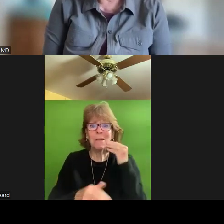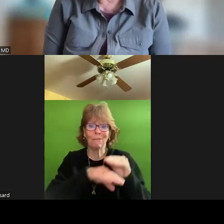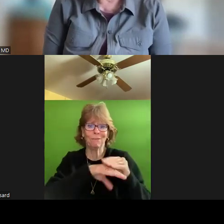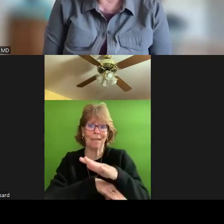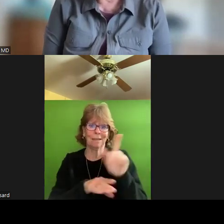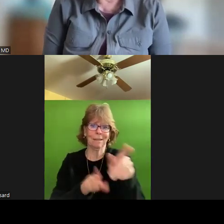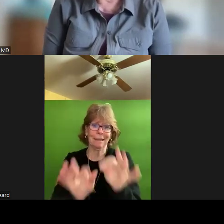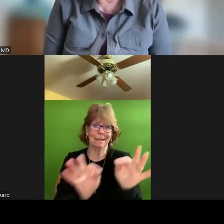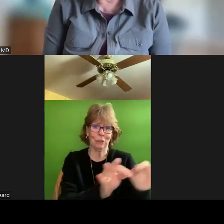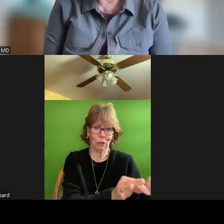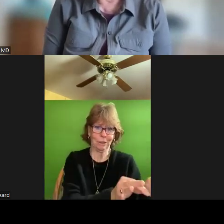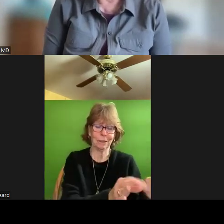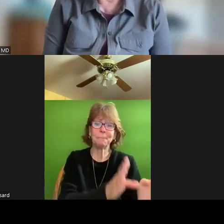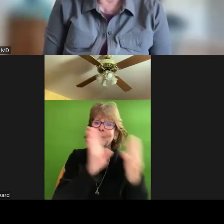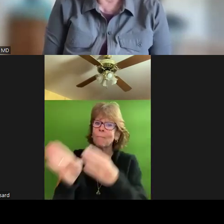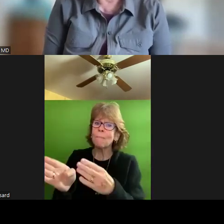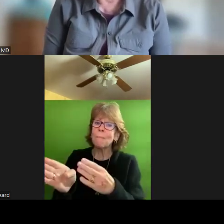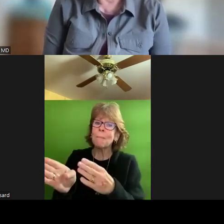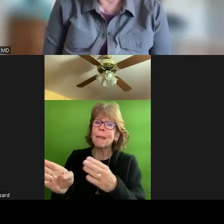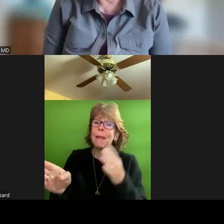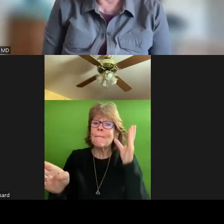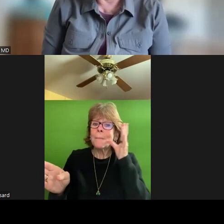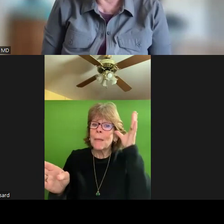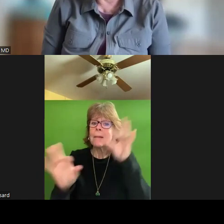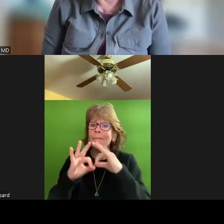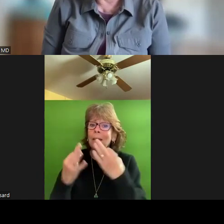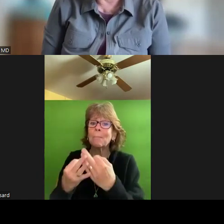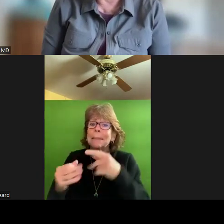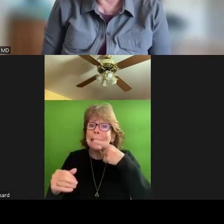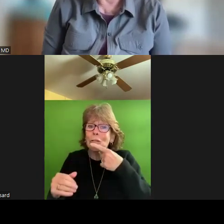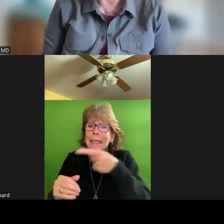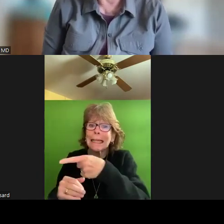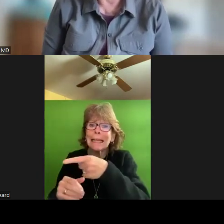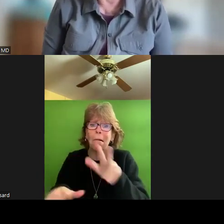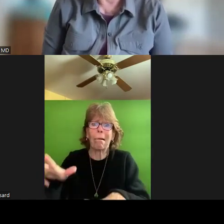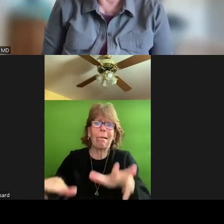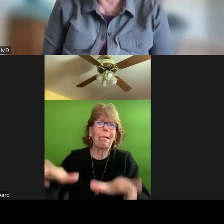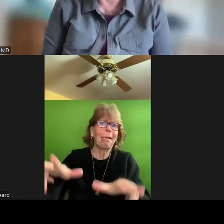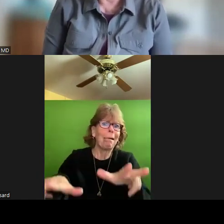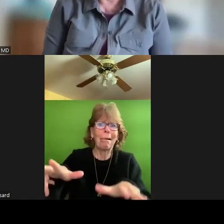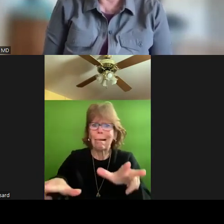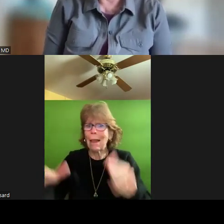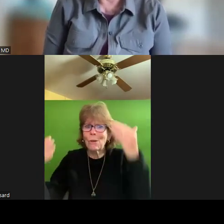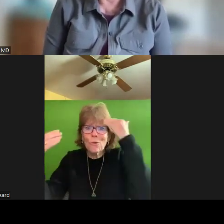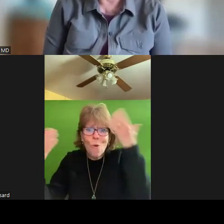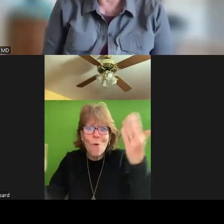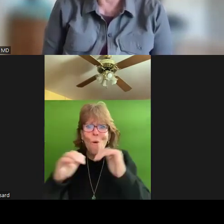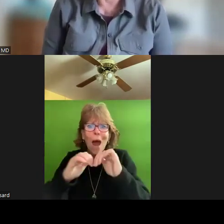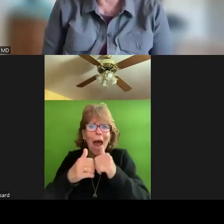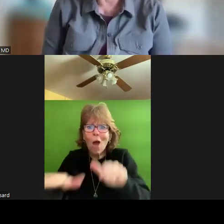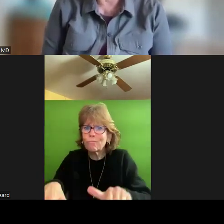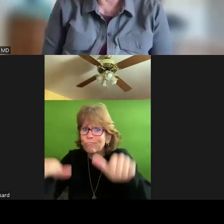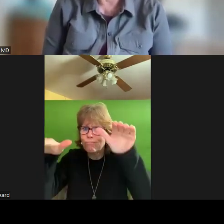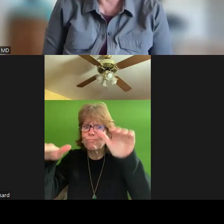Hearing families who are unfamiliar with deaf people are beginning a journey in learning about raising a deaf or hard of